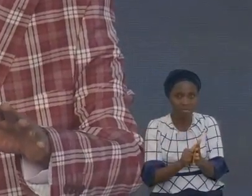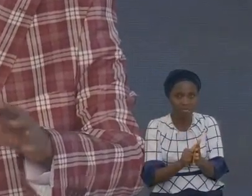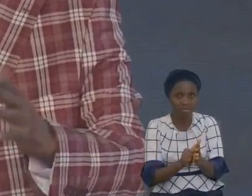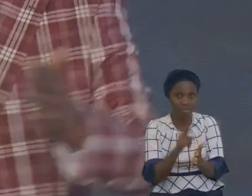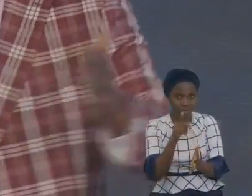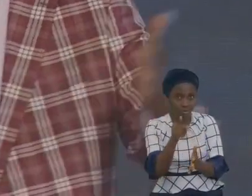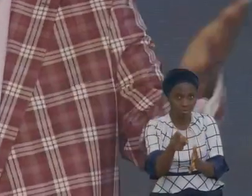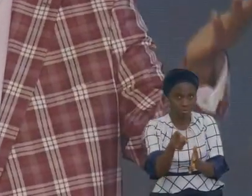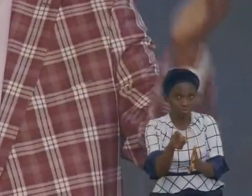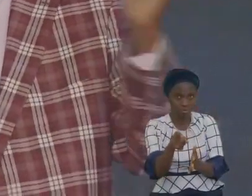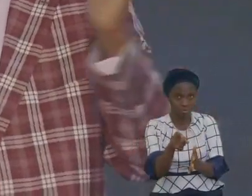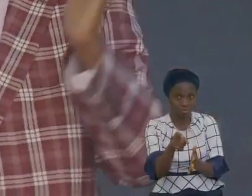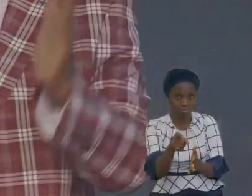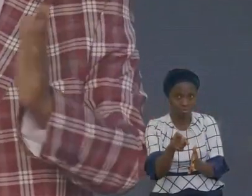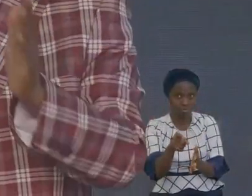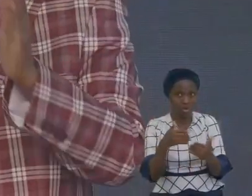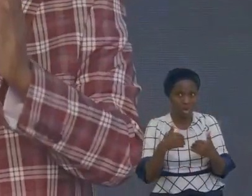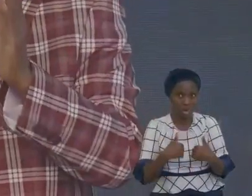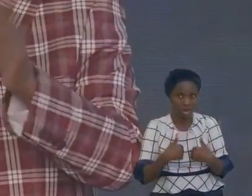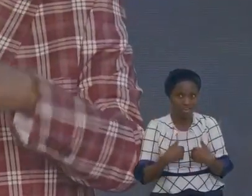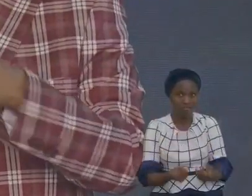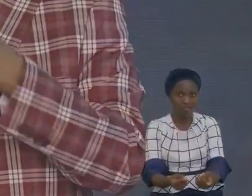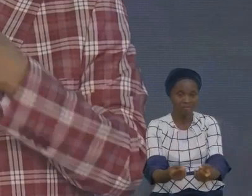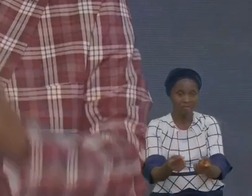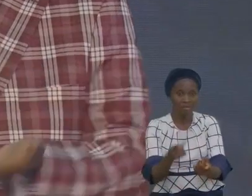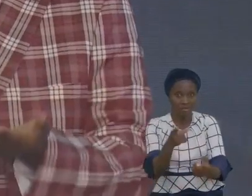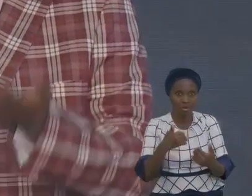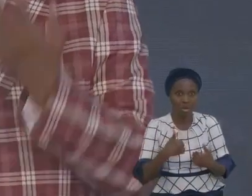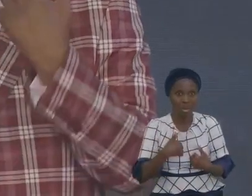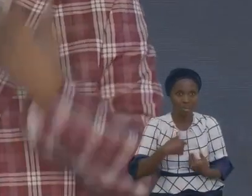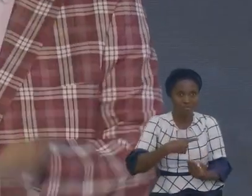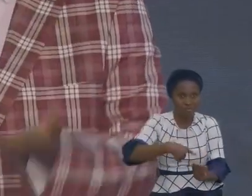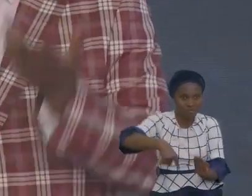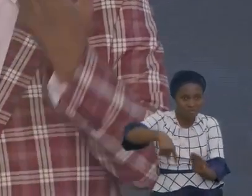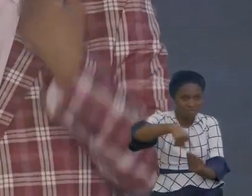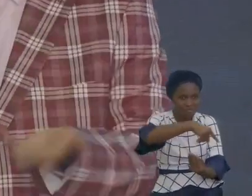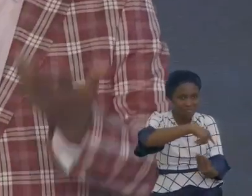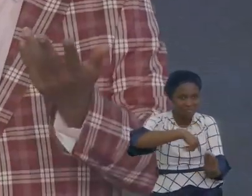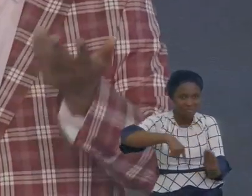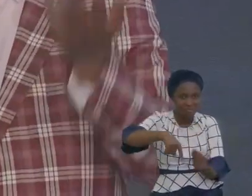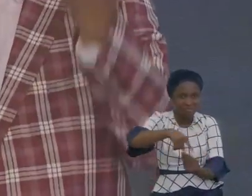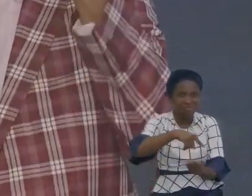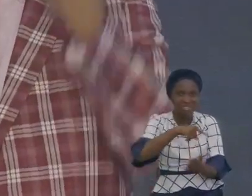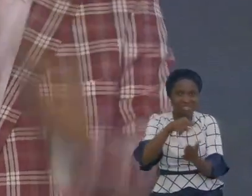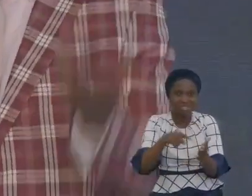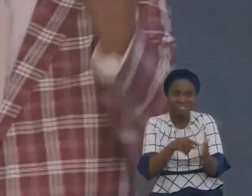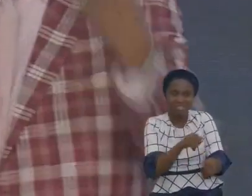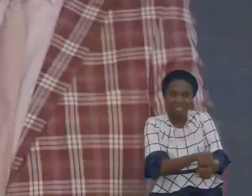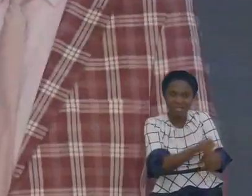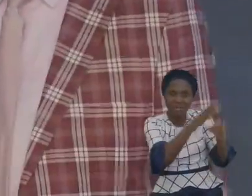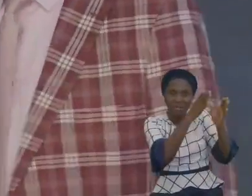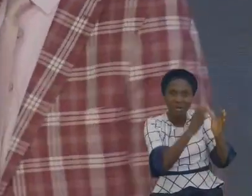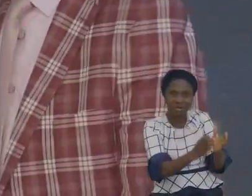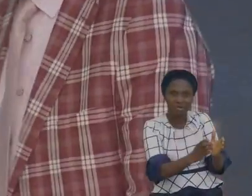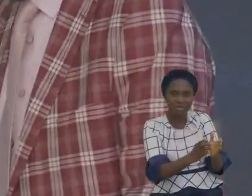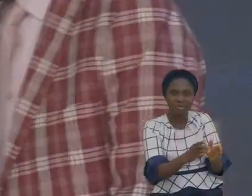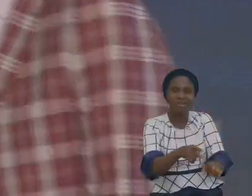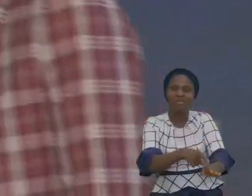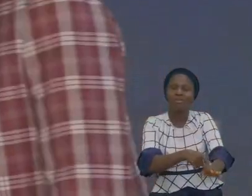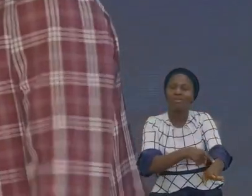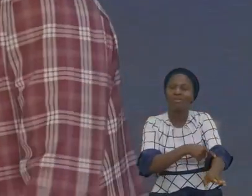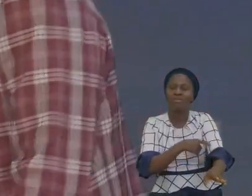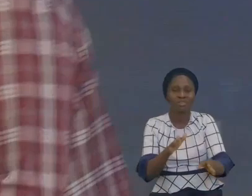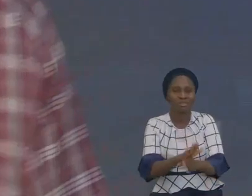this mountain long enough. Turn ye upward, northward.